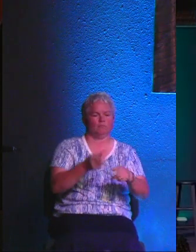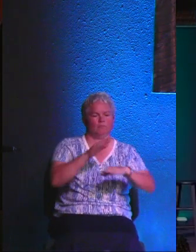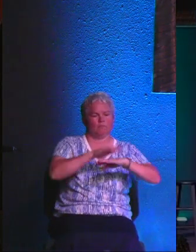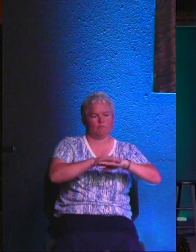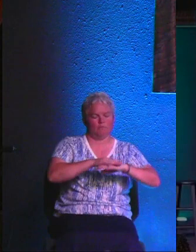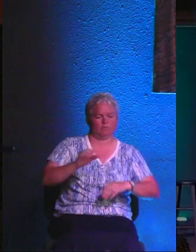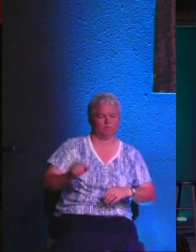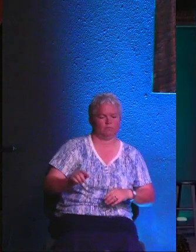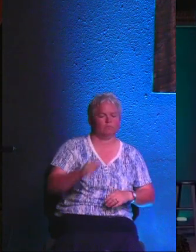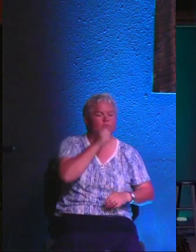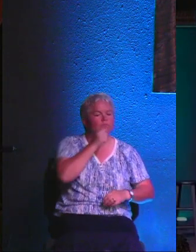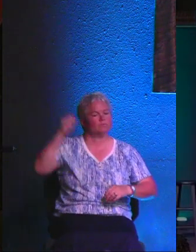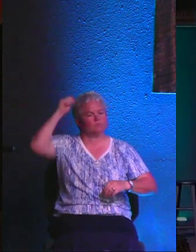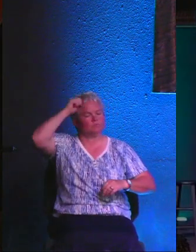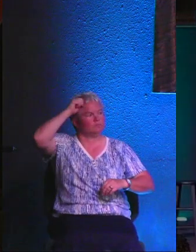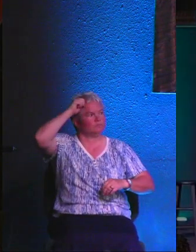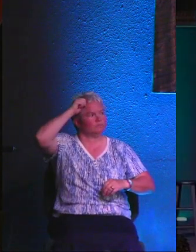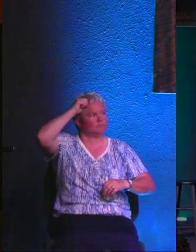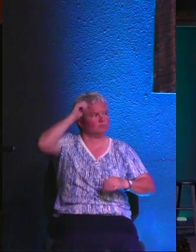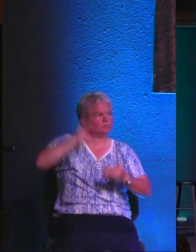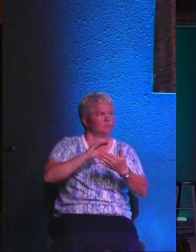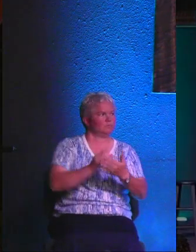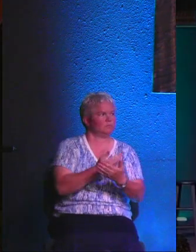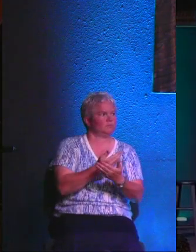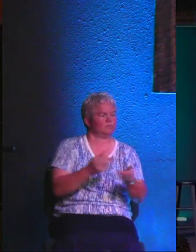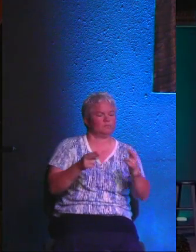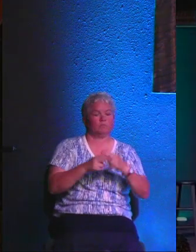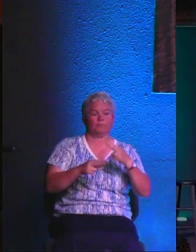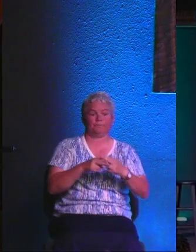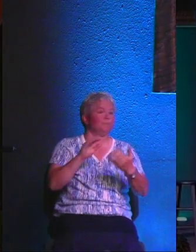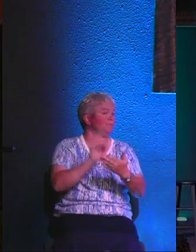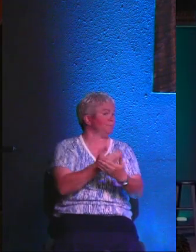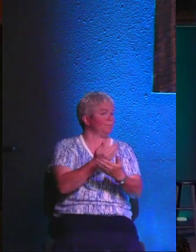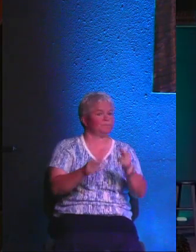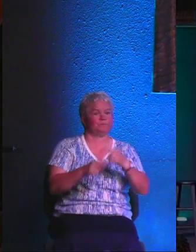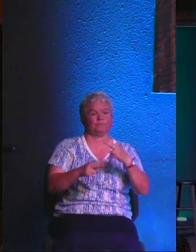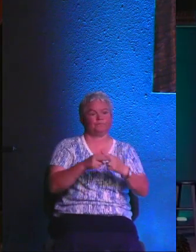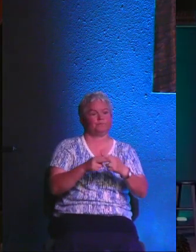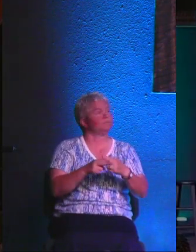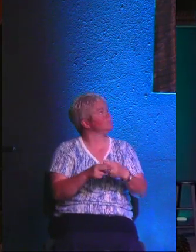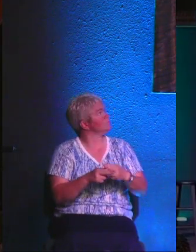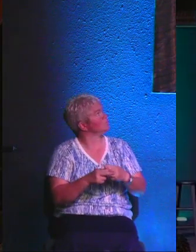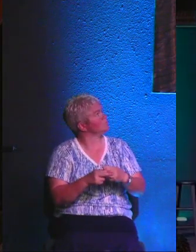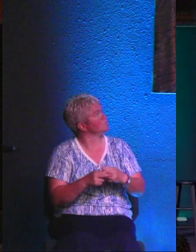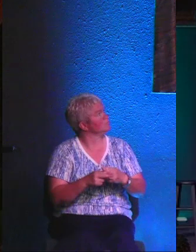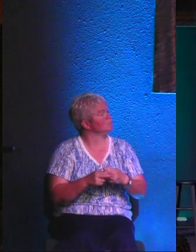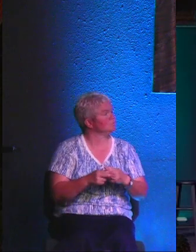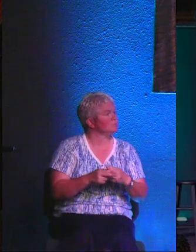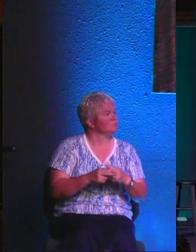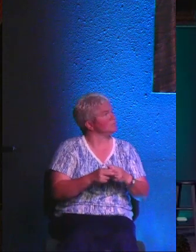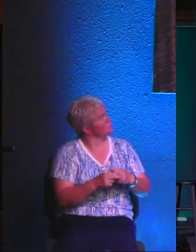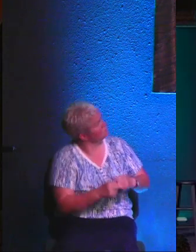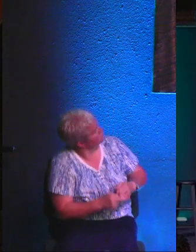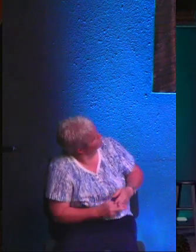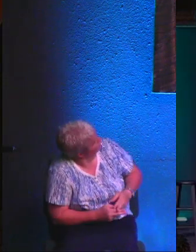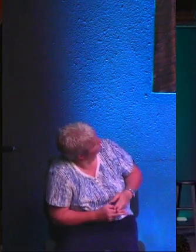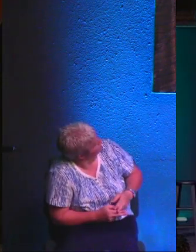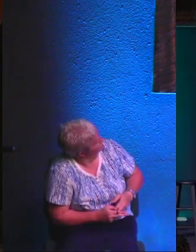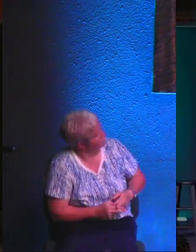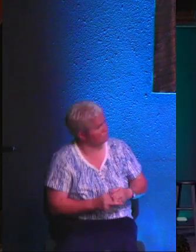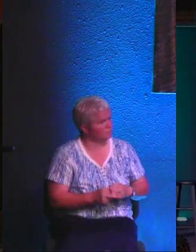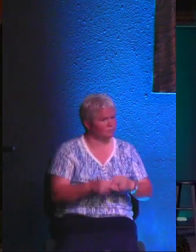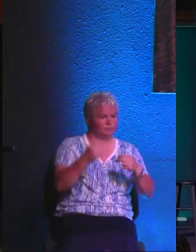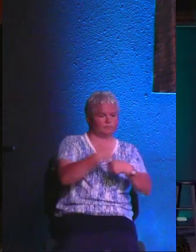youth. And we have a new name. I don't know if you got the slide up there. The youth has been